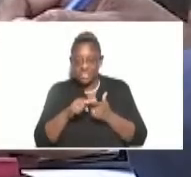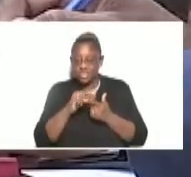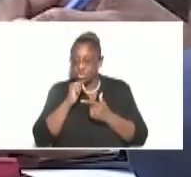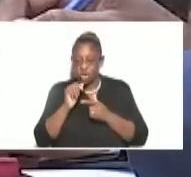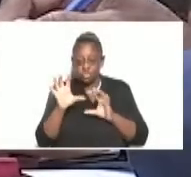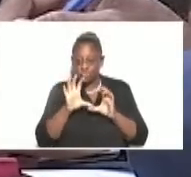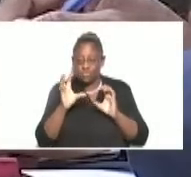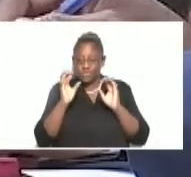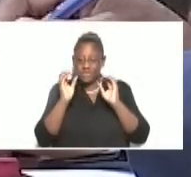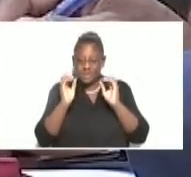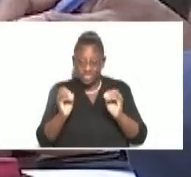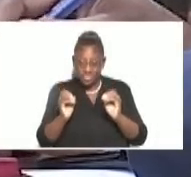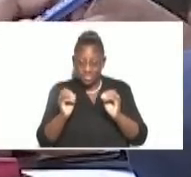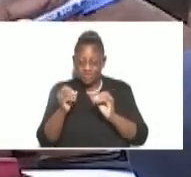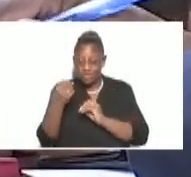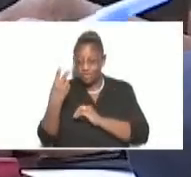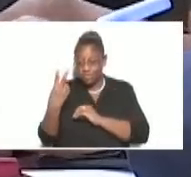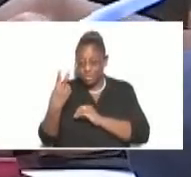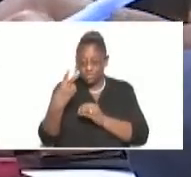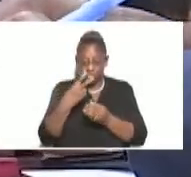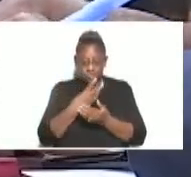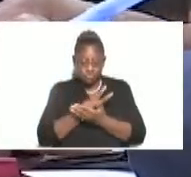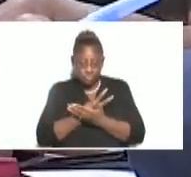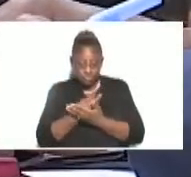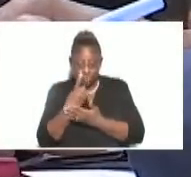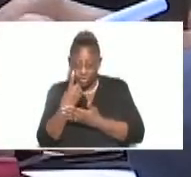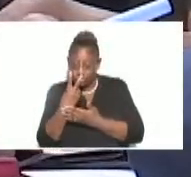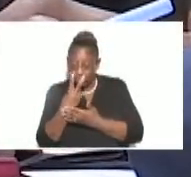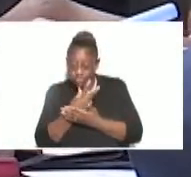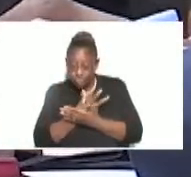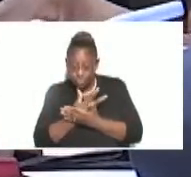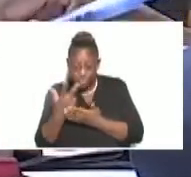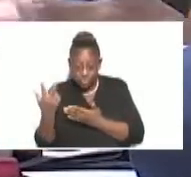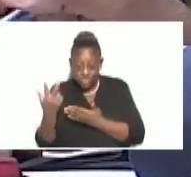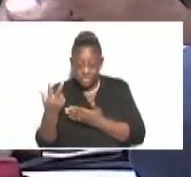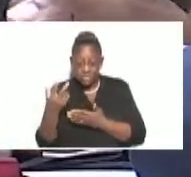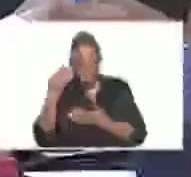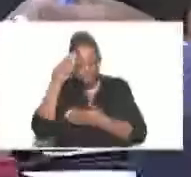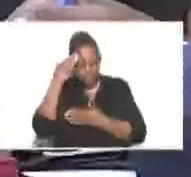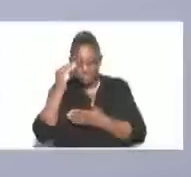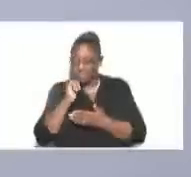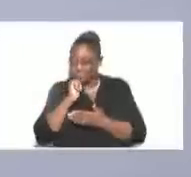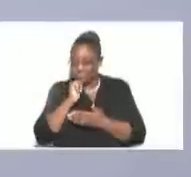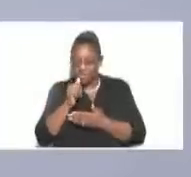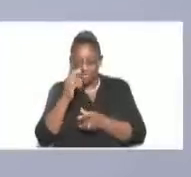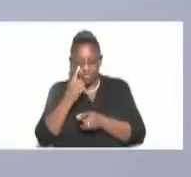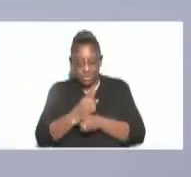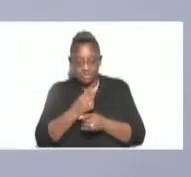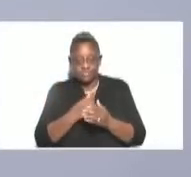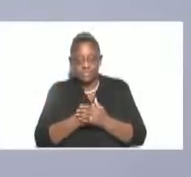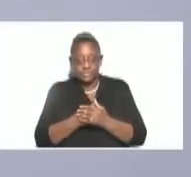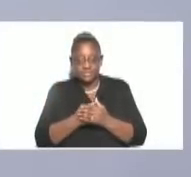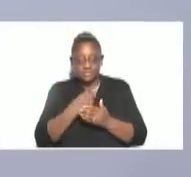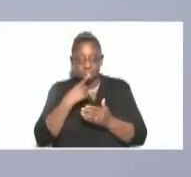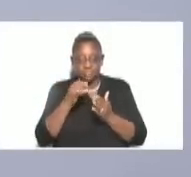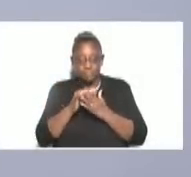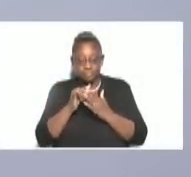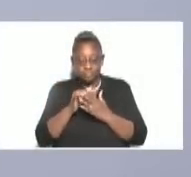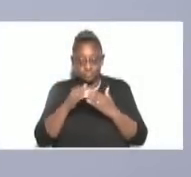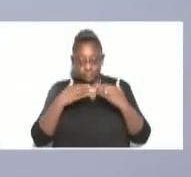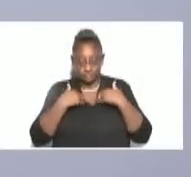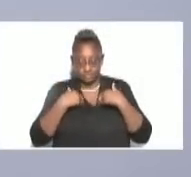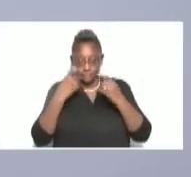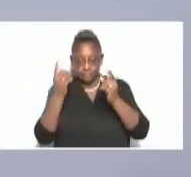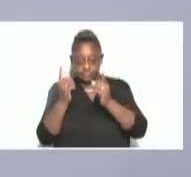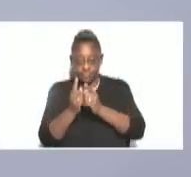weeks or another 3 weeks, knowing that it's in fact. The TUC spoke to the media Monday after a lengthy meeting with Labor